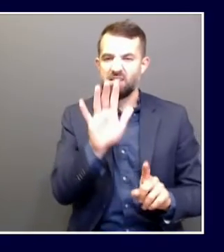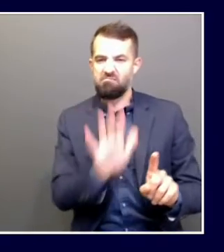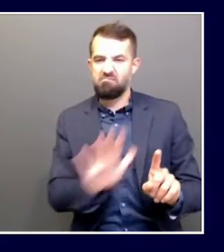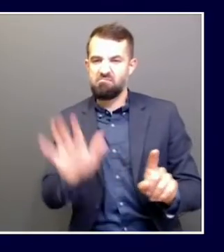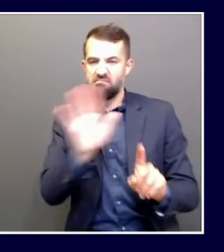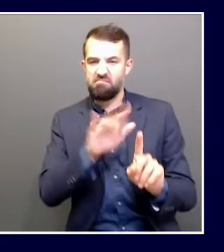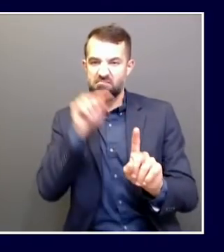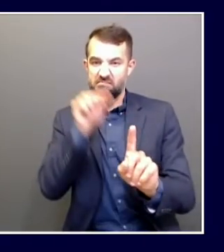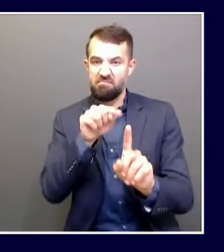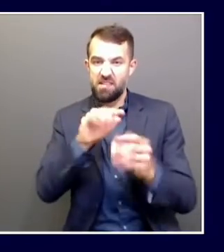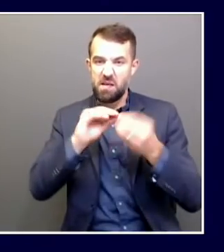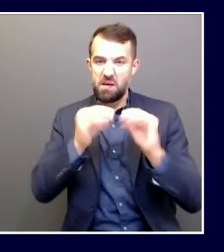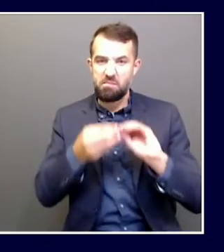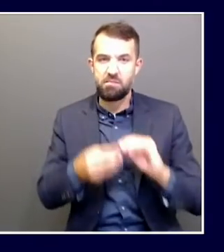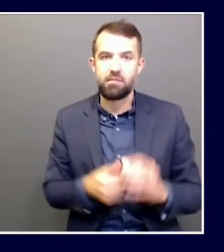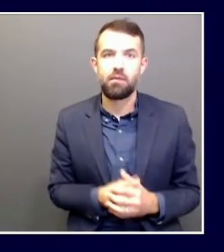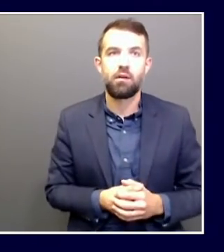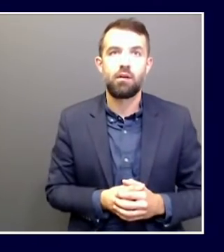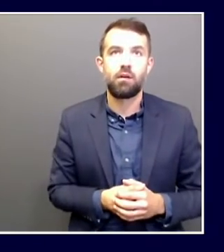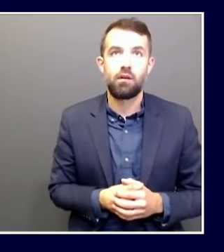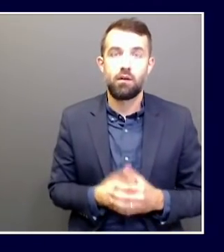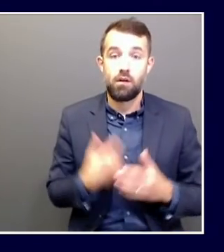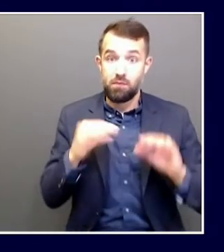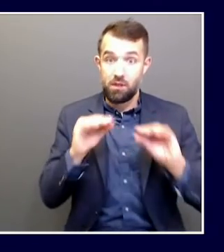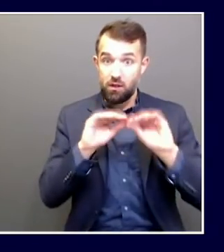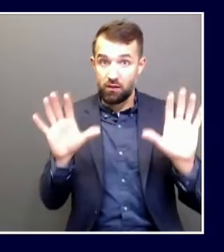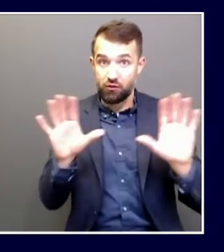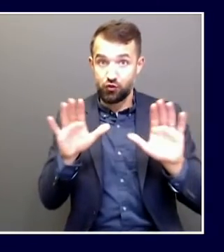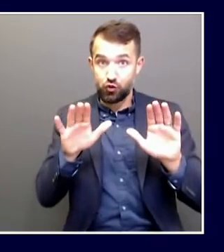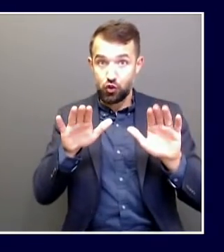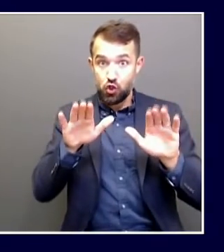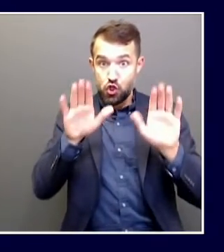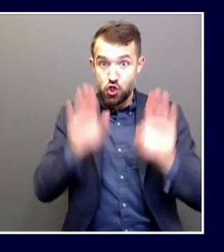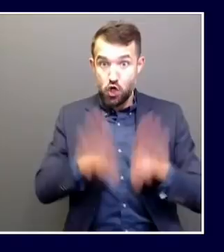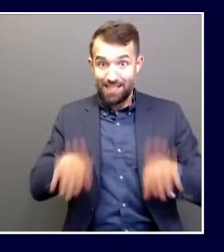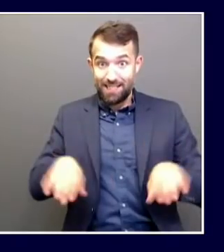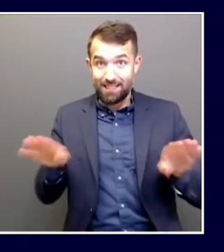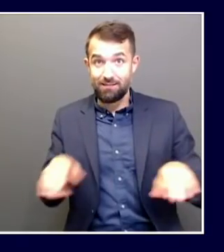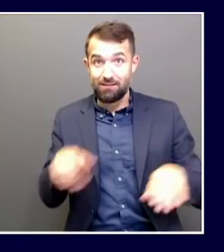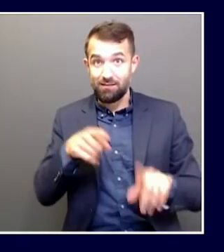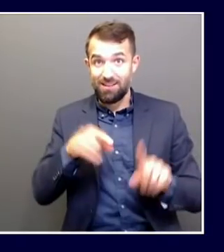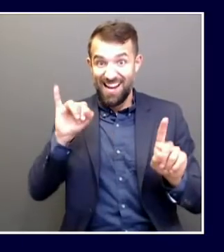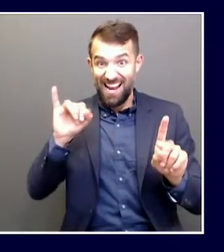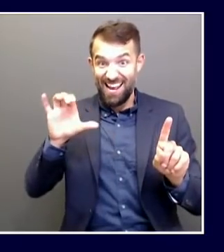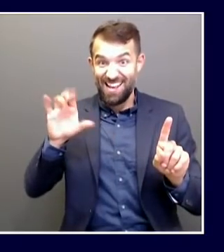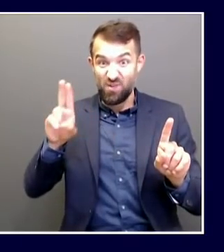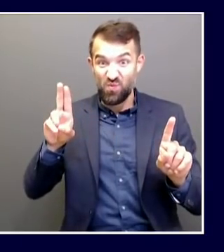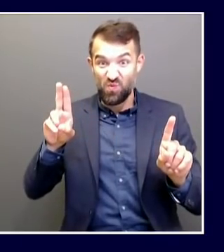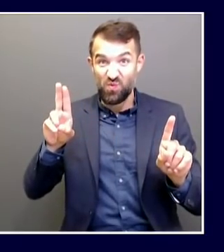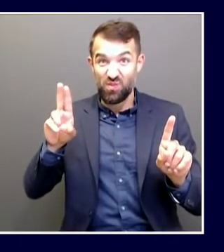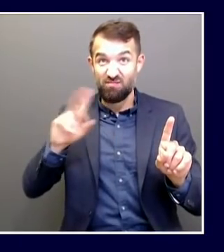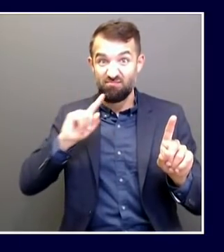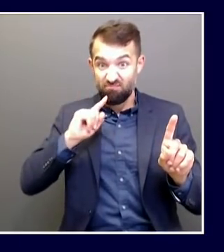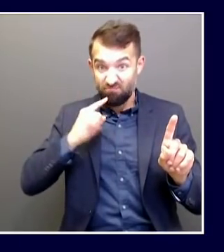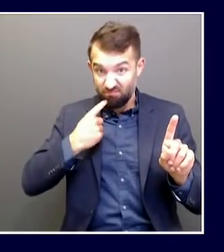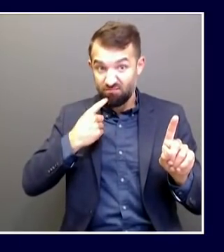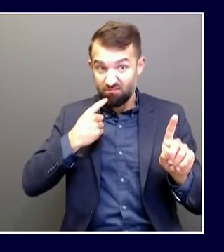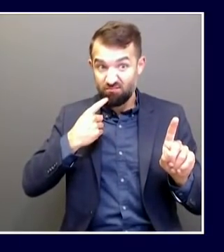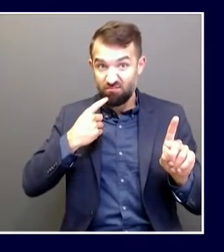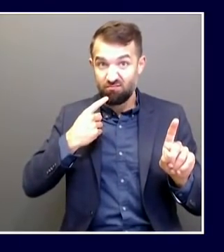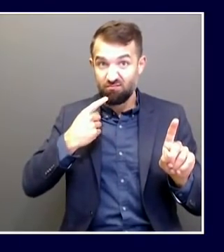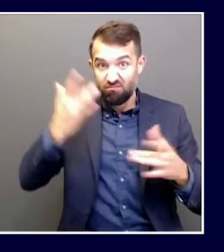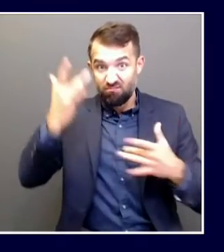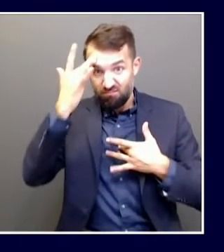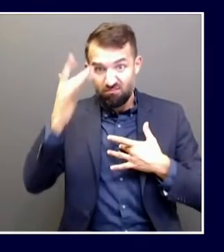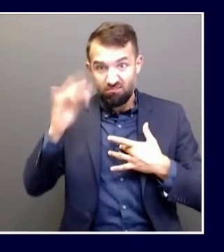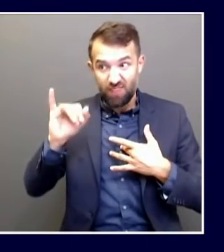So these are children who have been in the ICU, not who have been just hospitalized, or